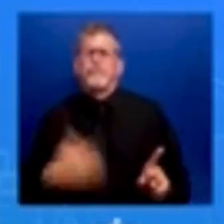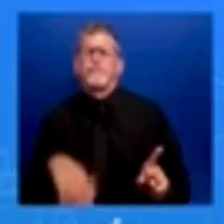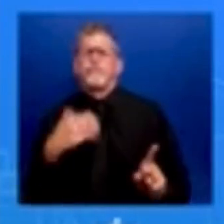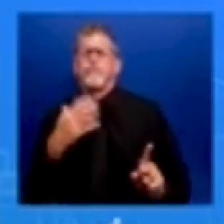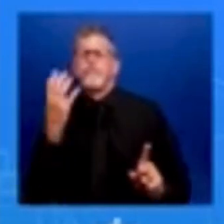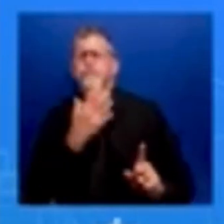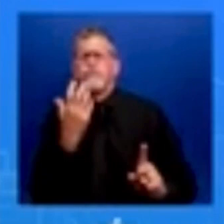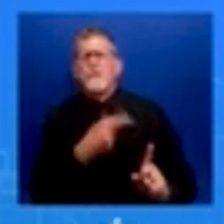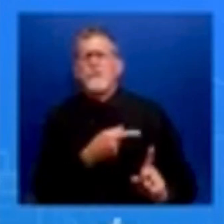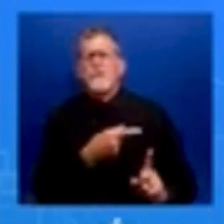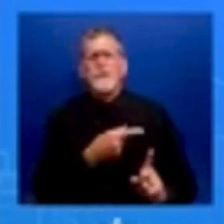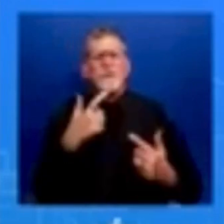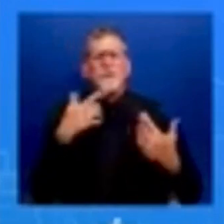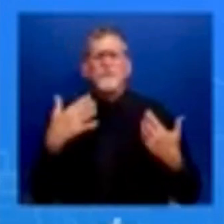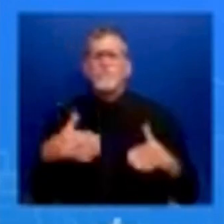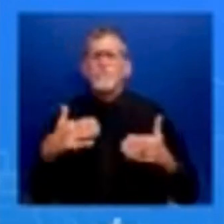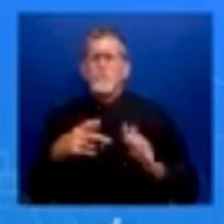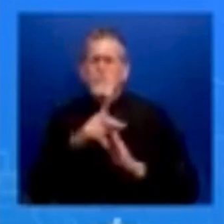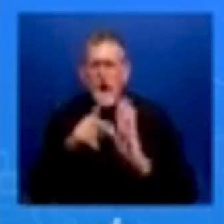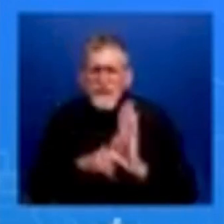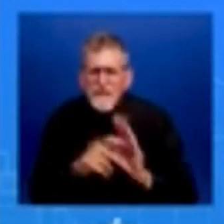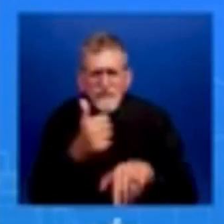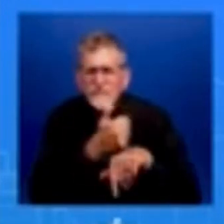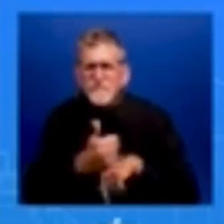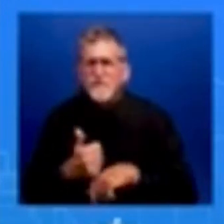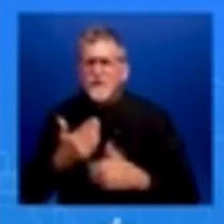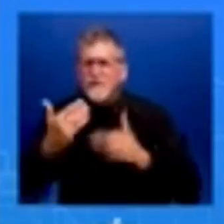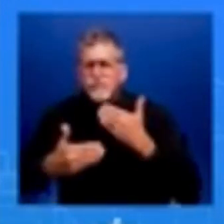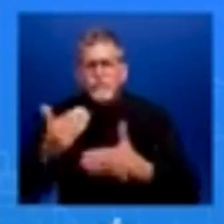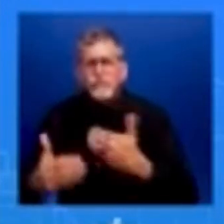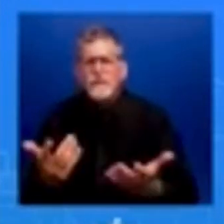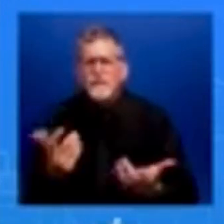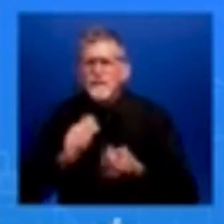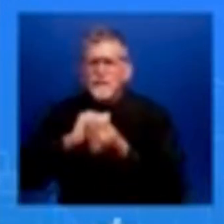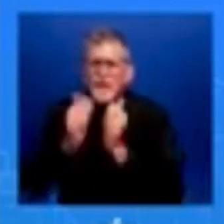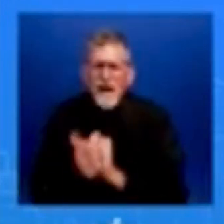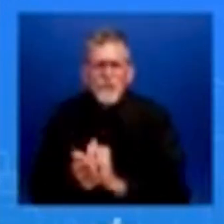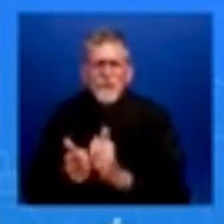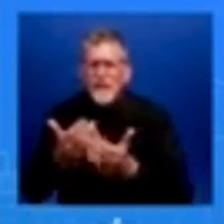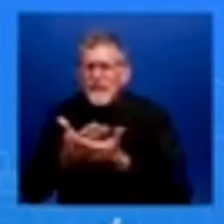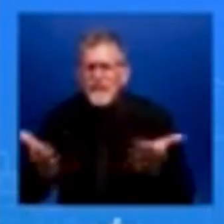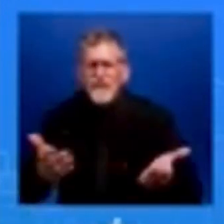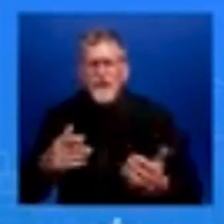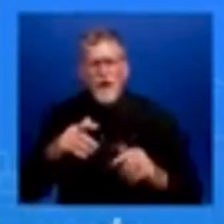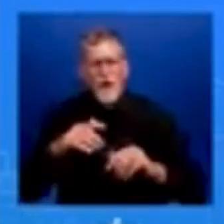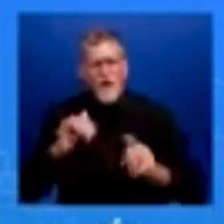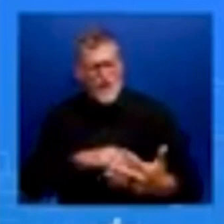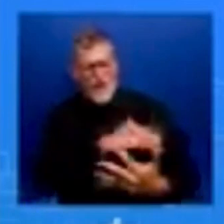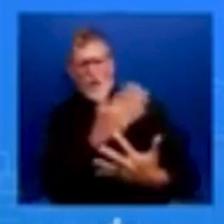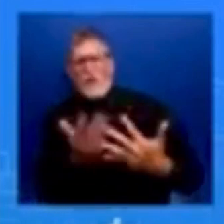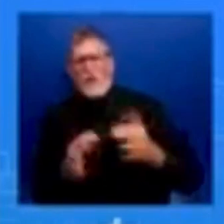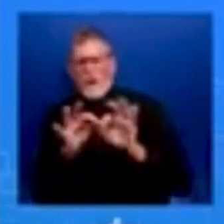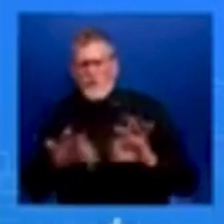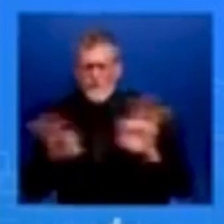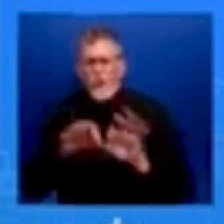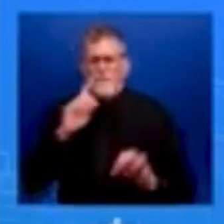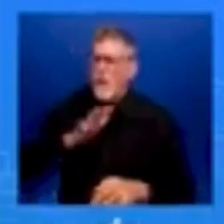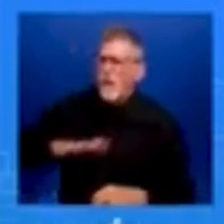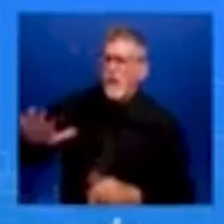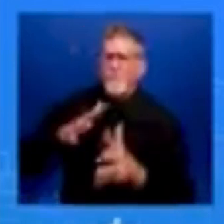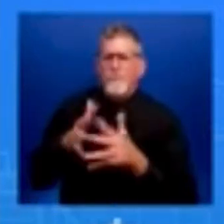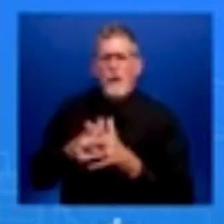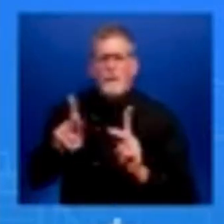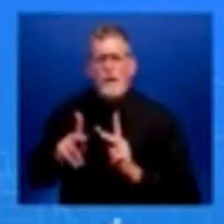of policies, of changes in this administration that has mattered to the American people. And so that's what the president's going to continue to focus